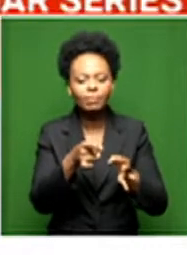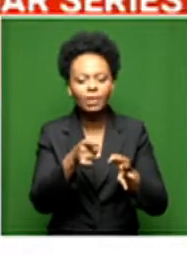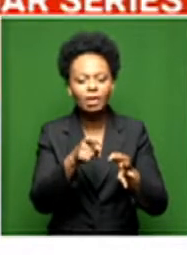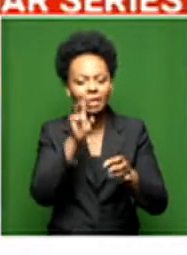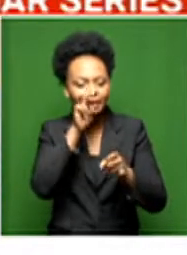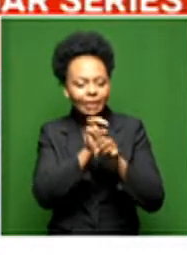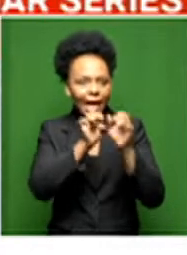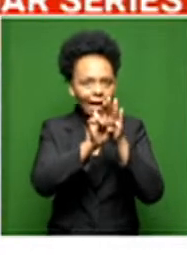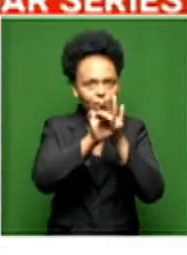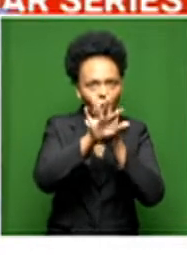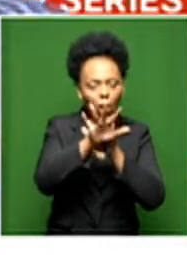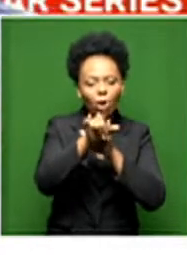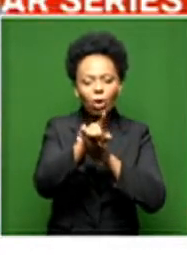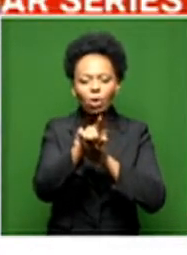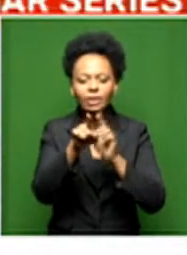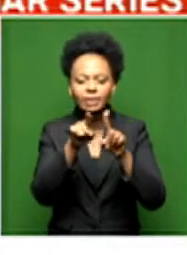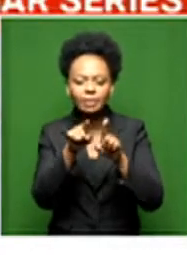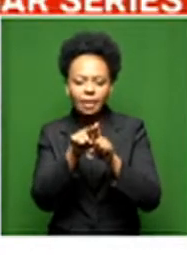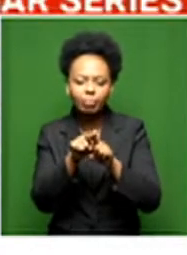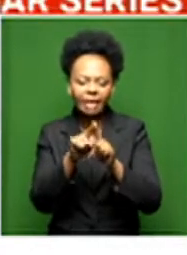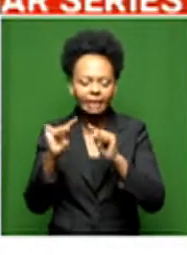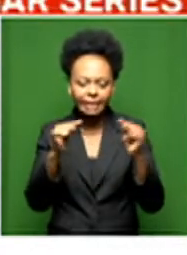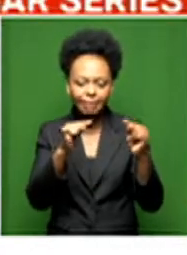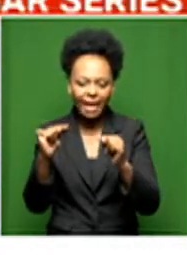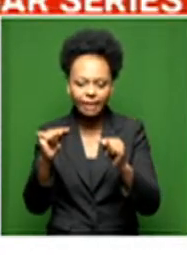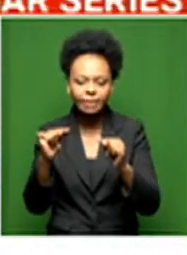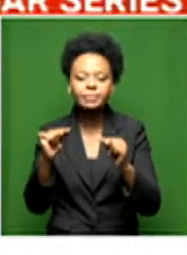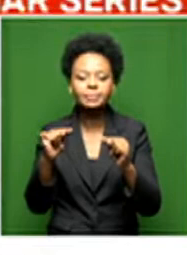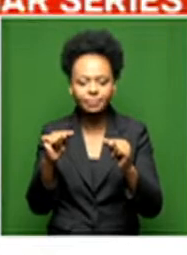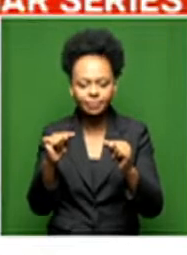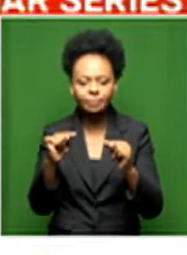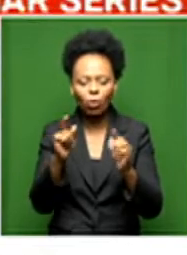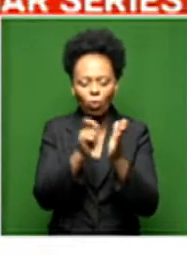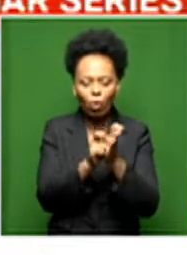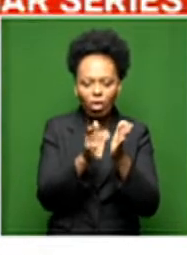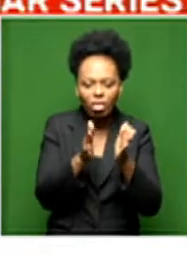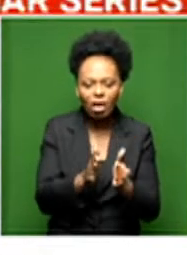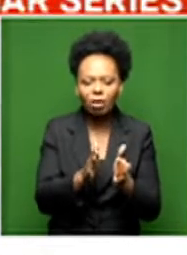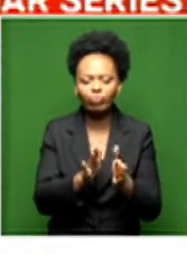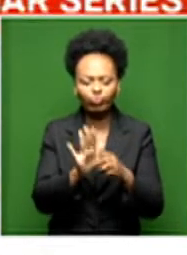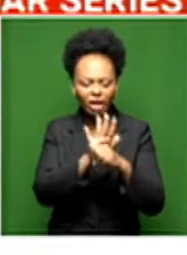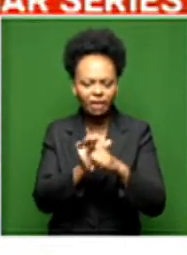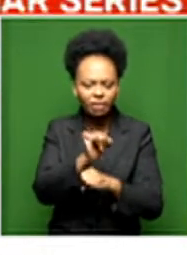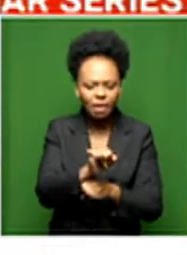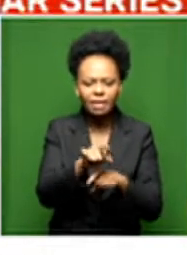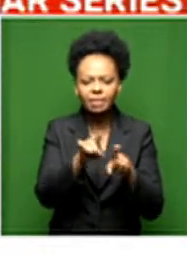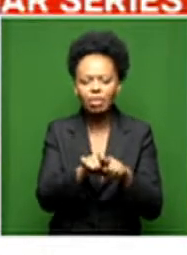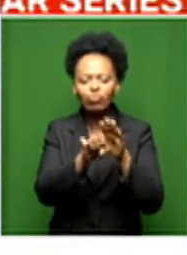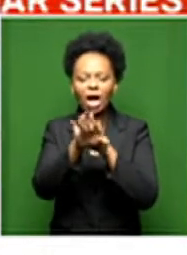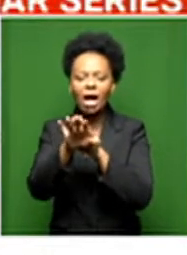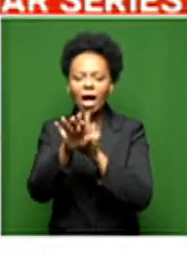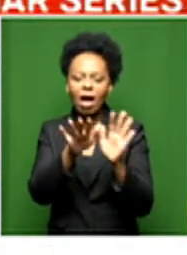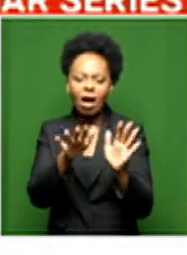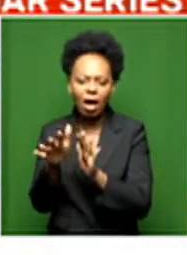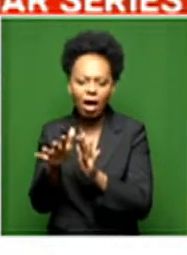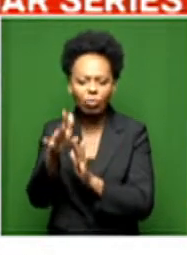explore and debate and re-establish authors' role and their status in the public. So we are saying it